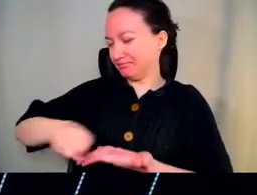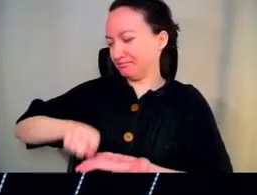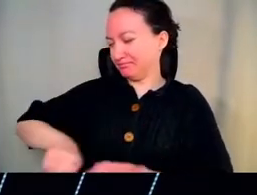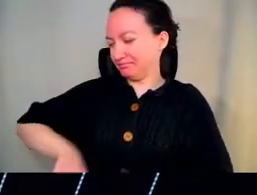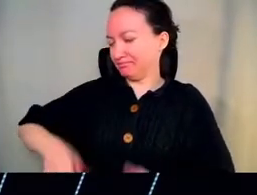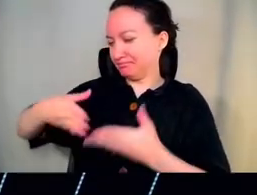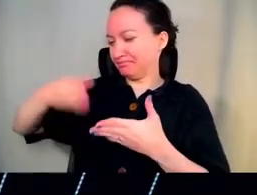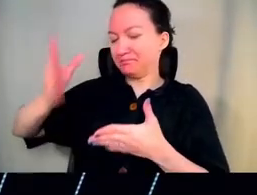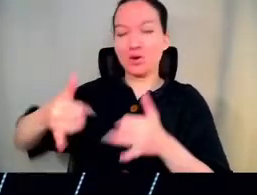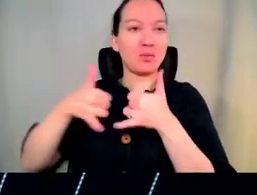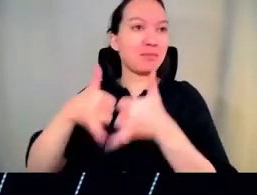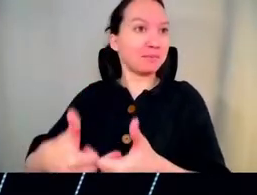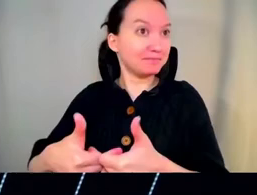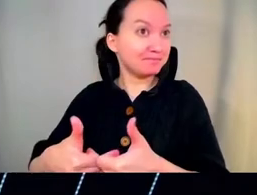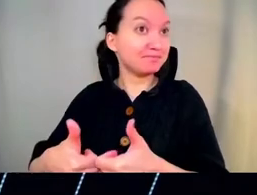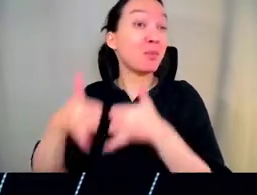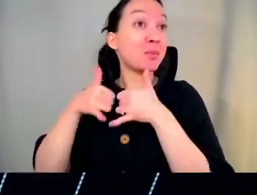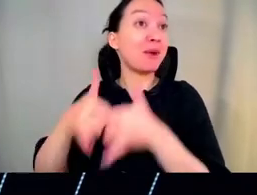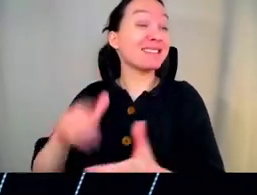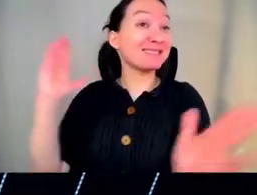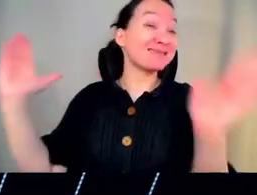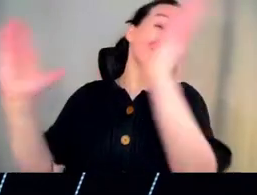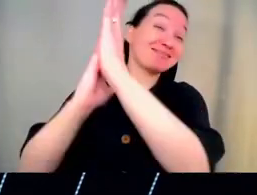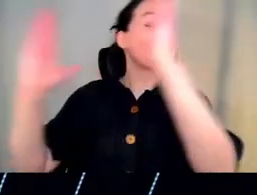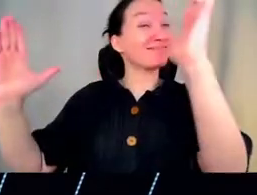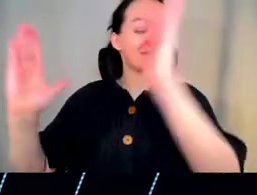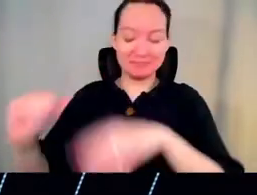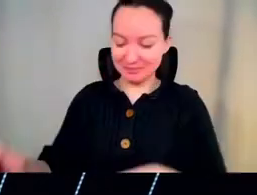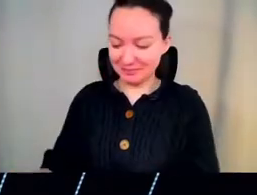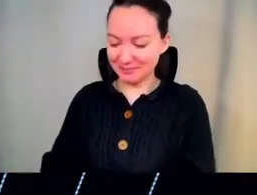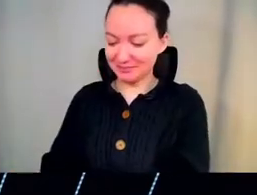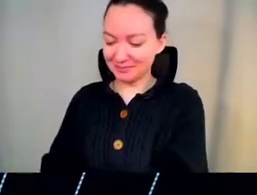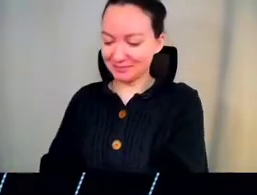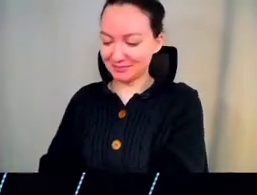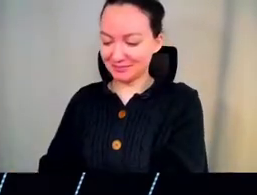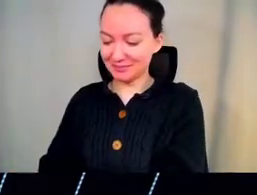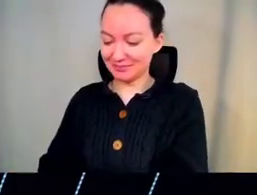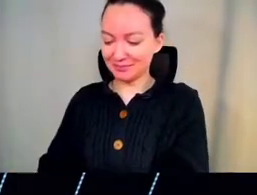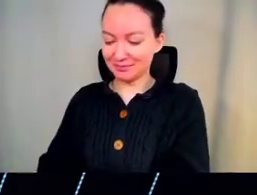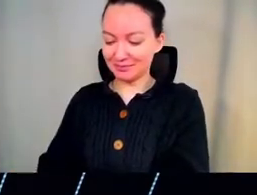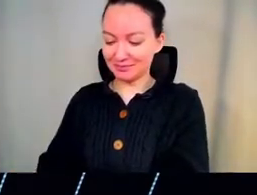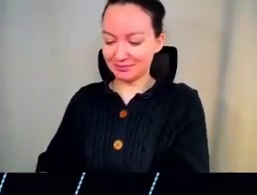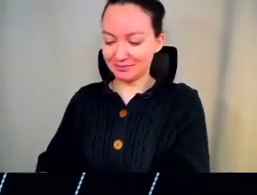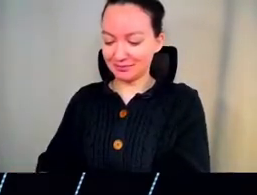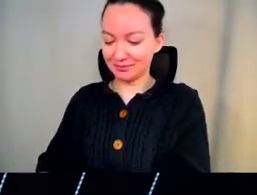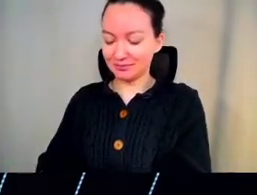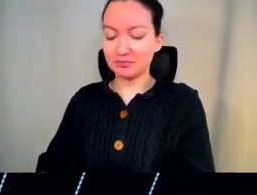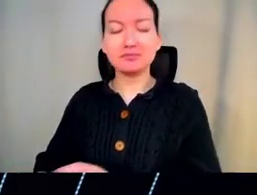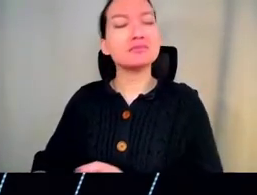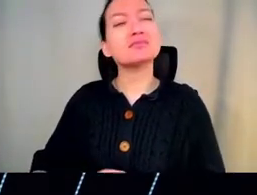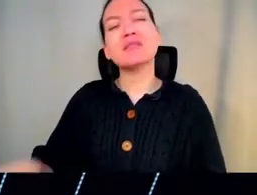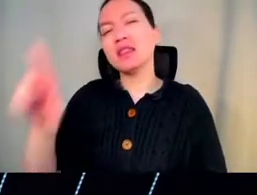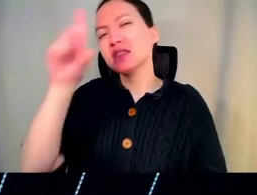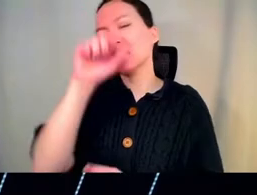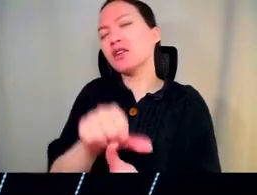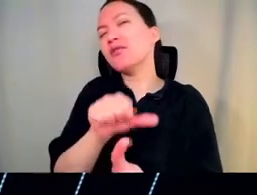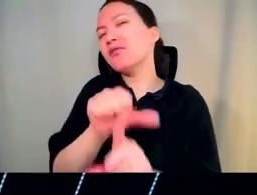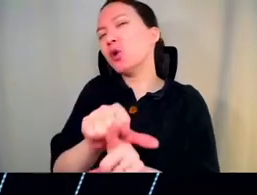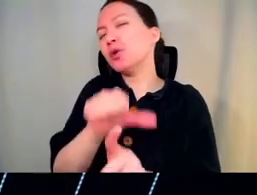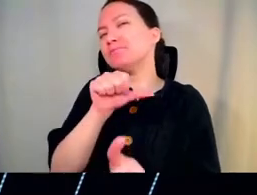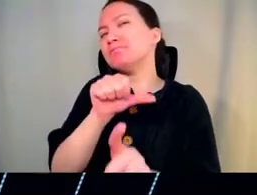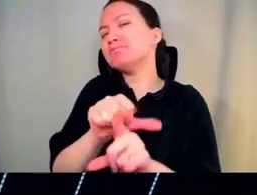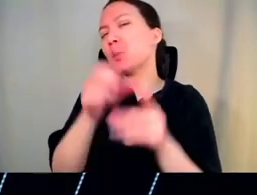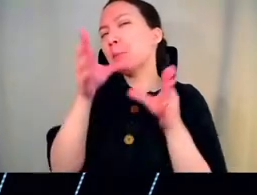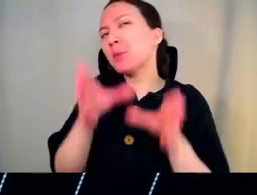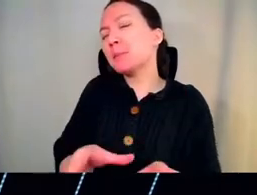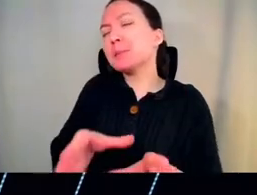at the end you get a prize, and the prize is a high five. Anyway, we're talking about the fool, and when I think of fool or foolishness, just what